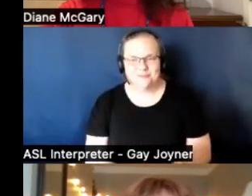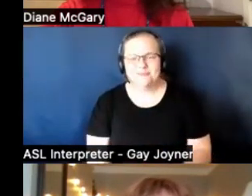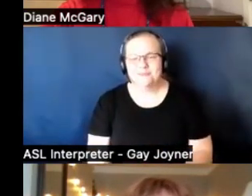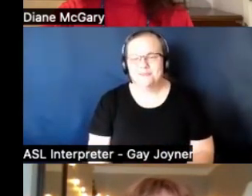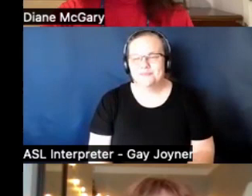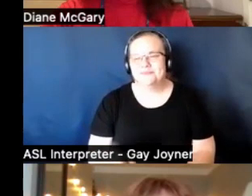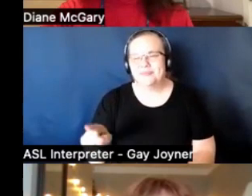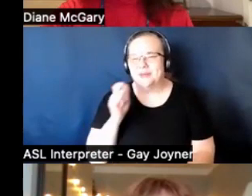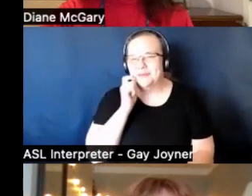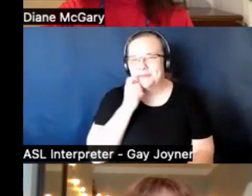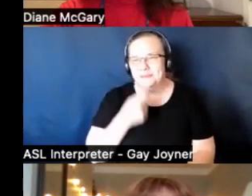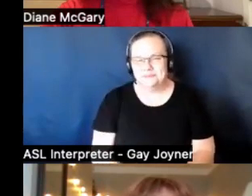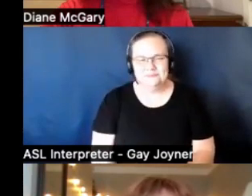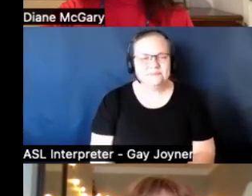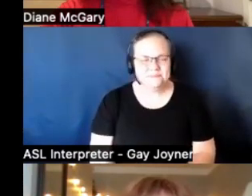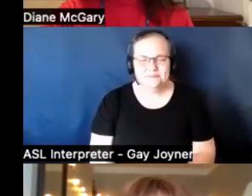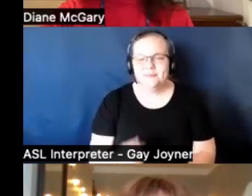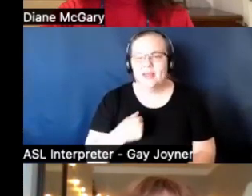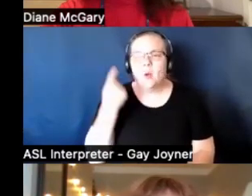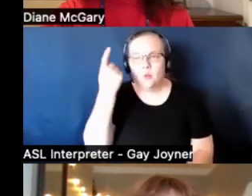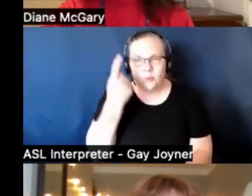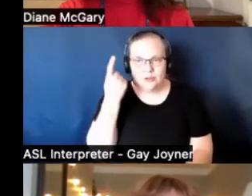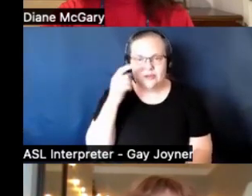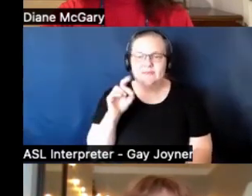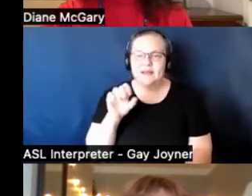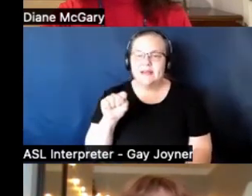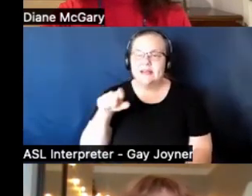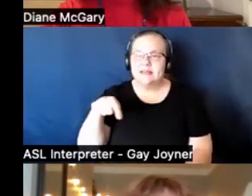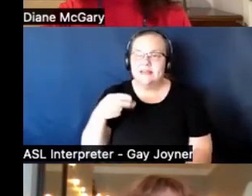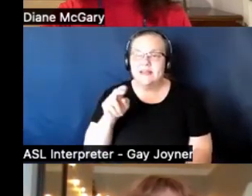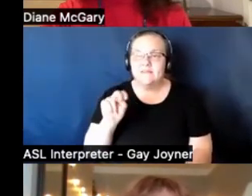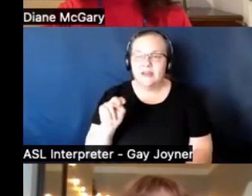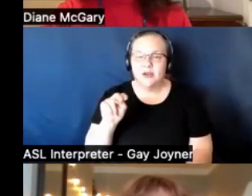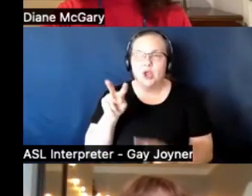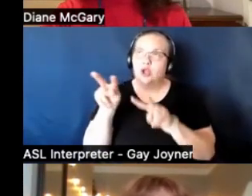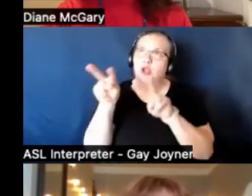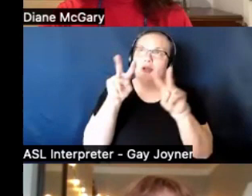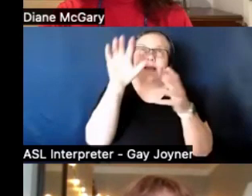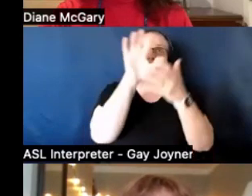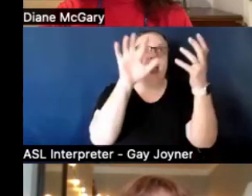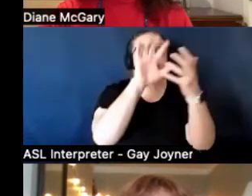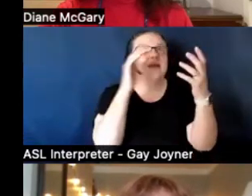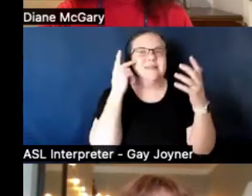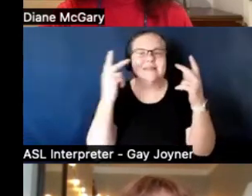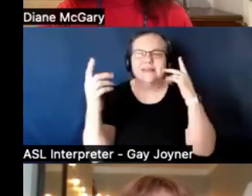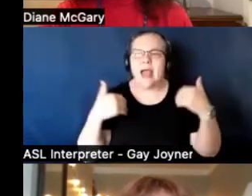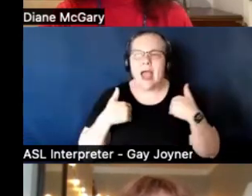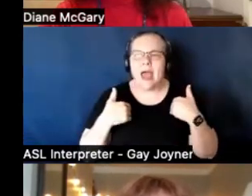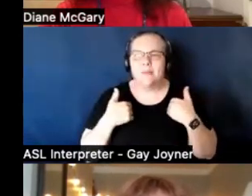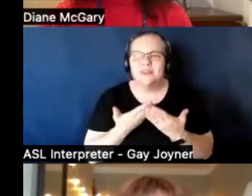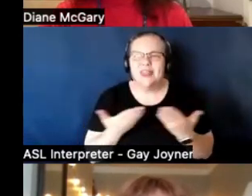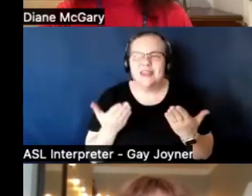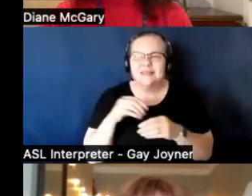That's pretty cool. I wonder if Stephen also looks at clouds and sees animals in the clouds and things,